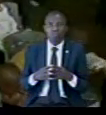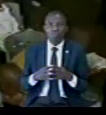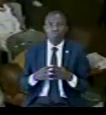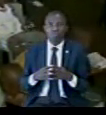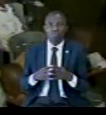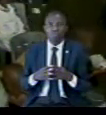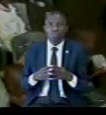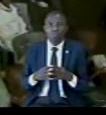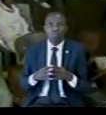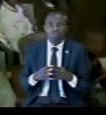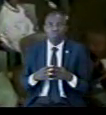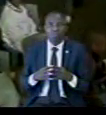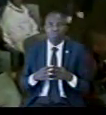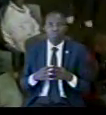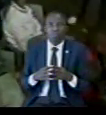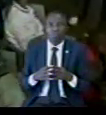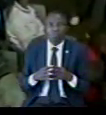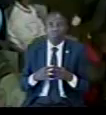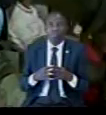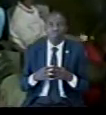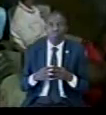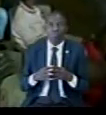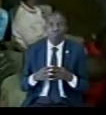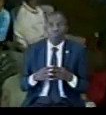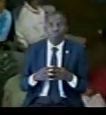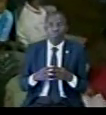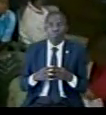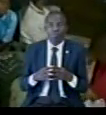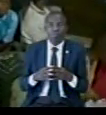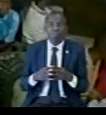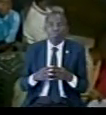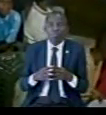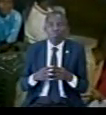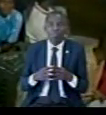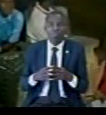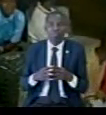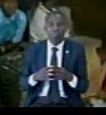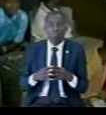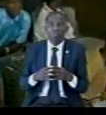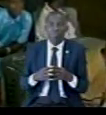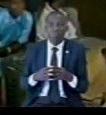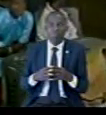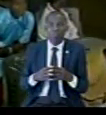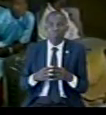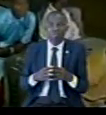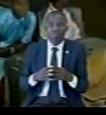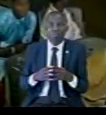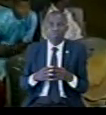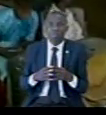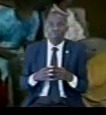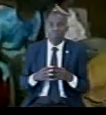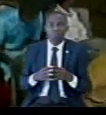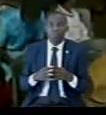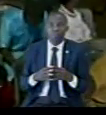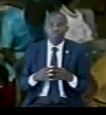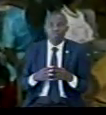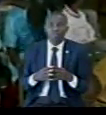our television audience, check your screen,